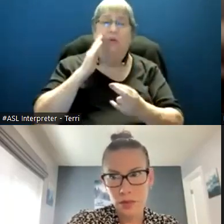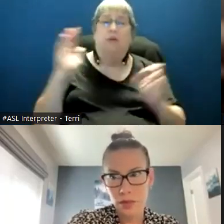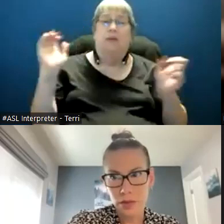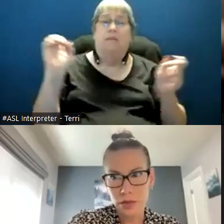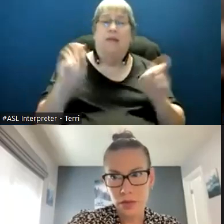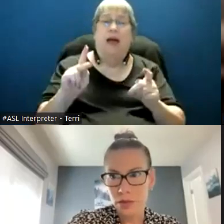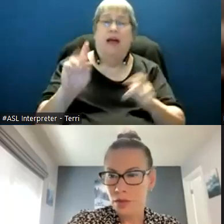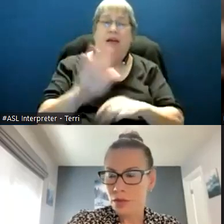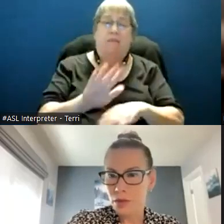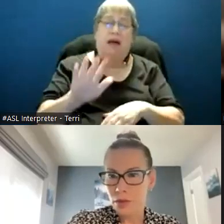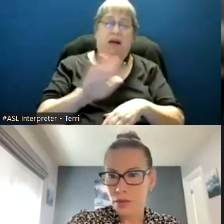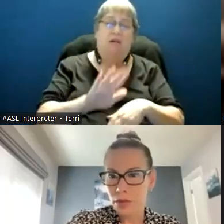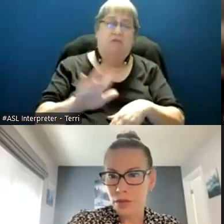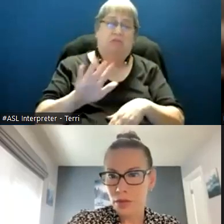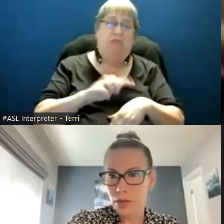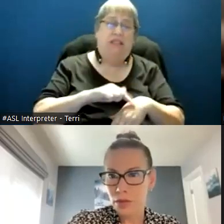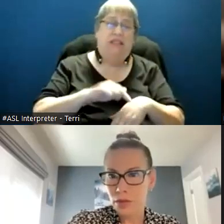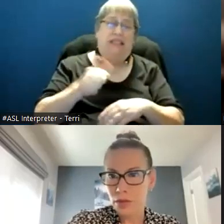about 10:45.